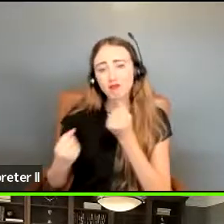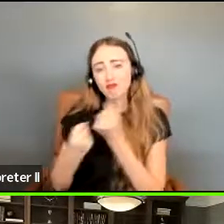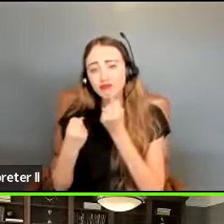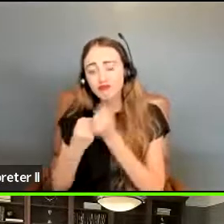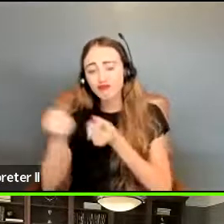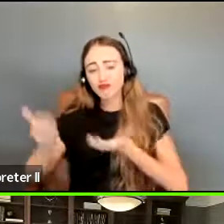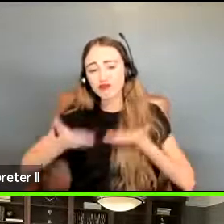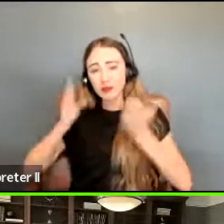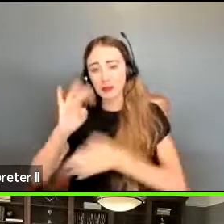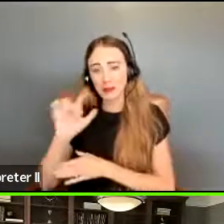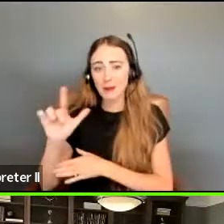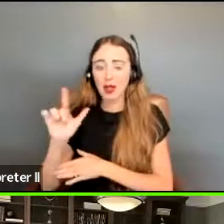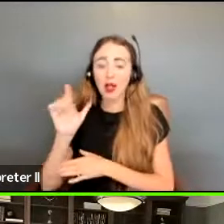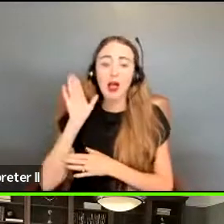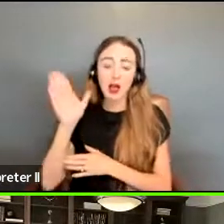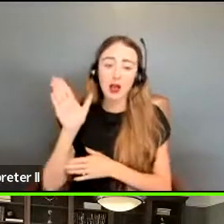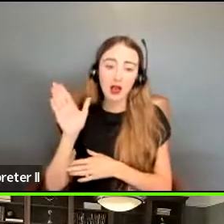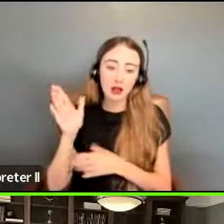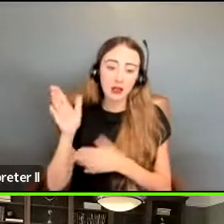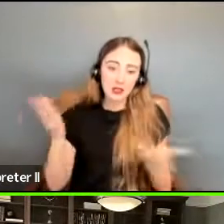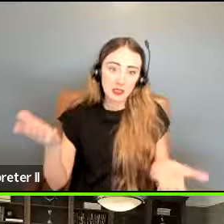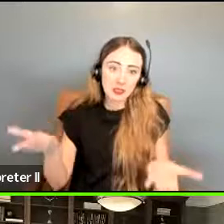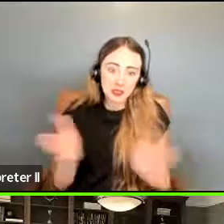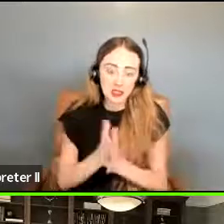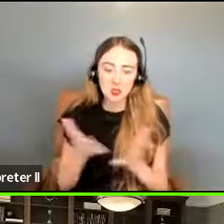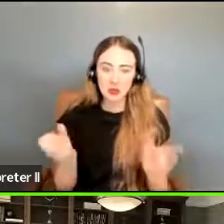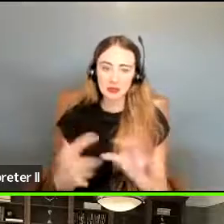introducing this bill, and I'm going to withdraw this today, but I want to.